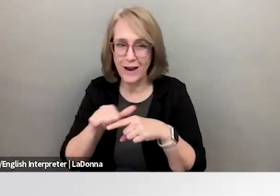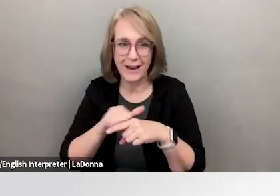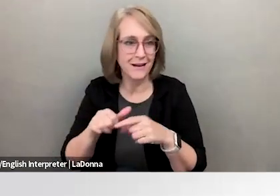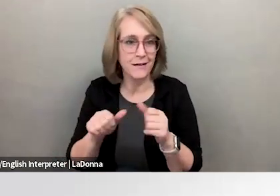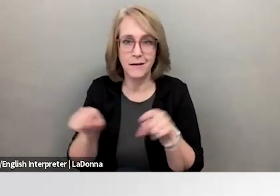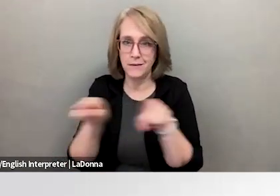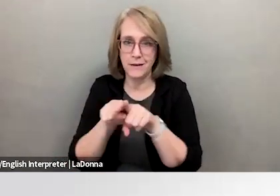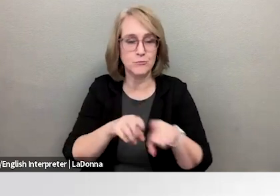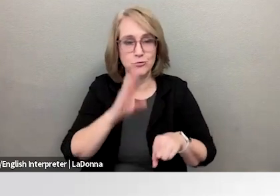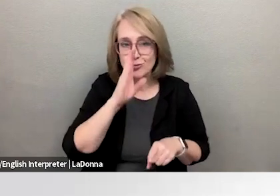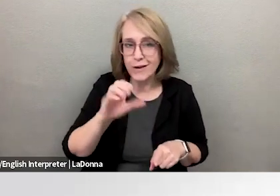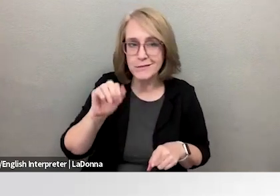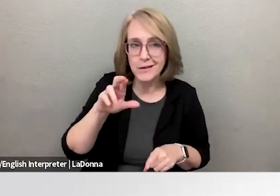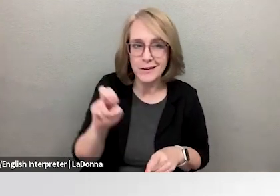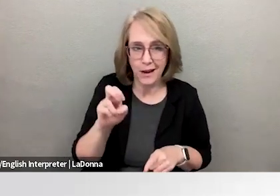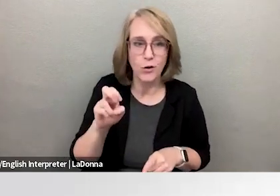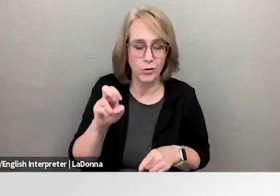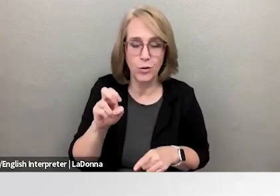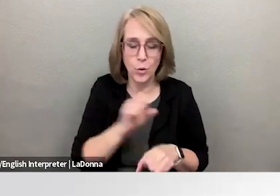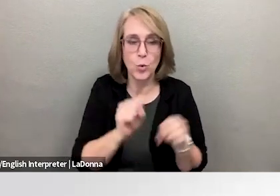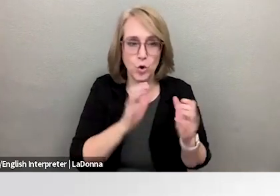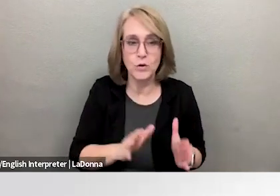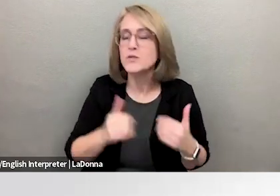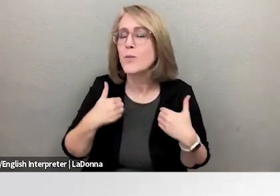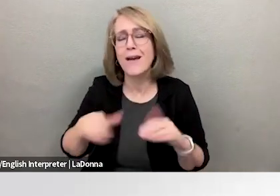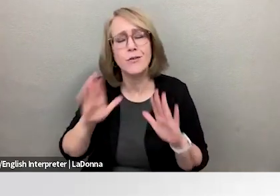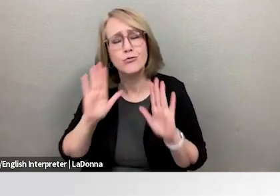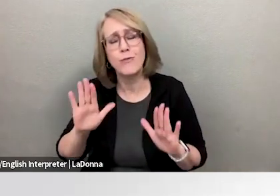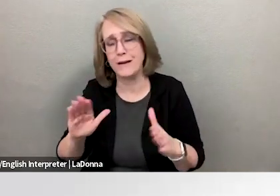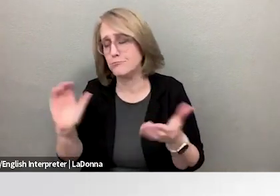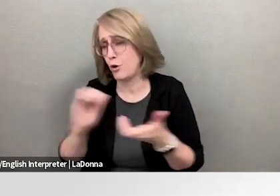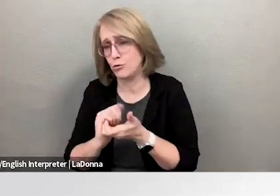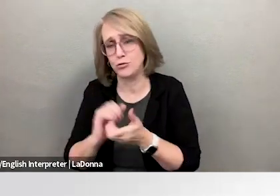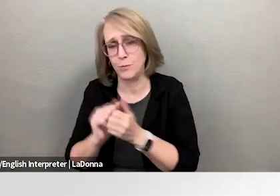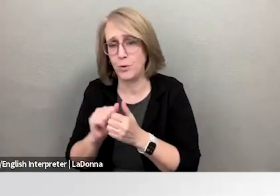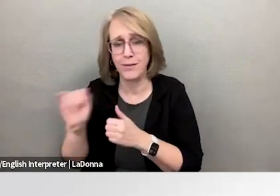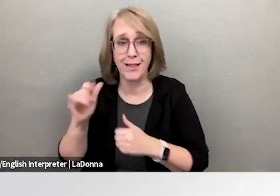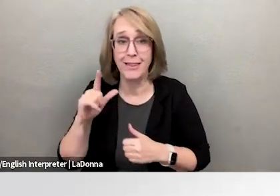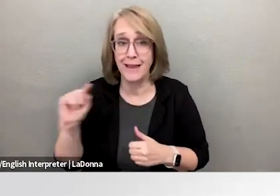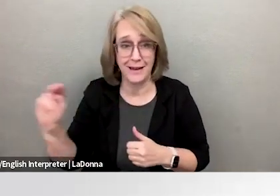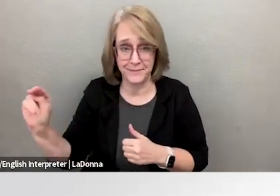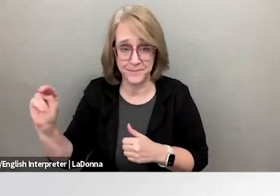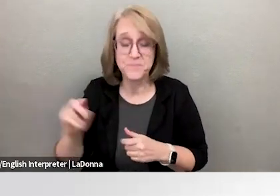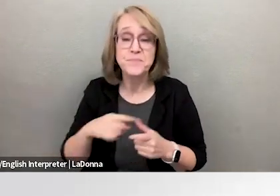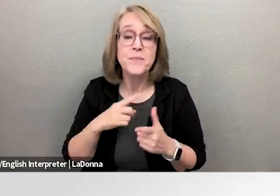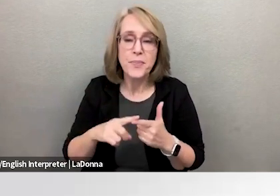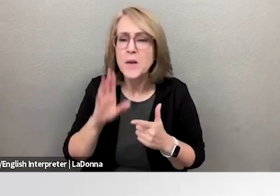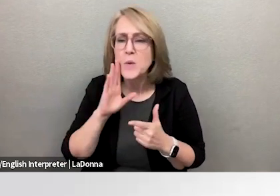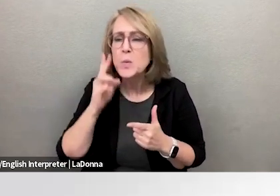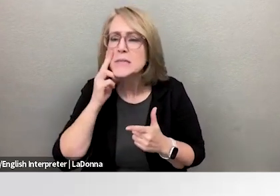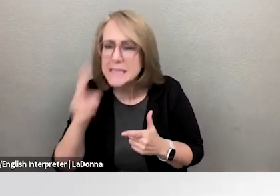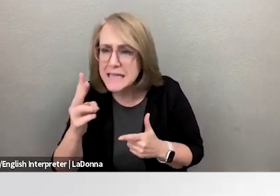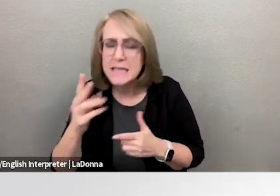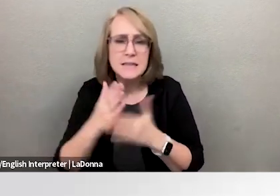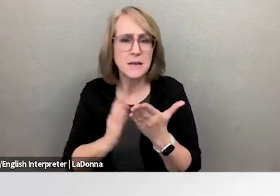So, so we have that great partnership. And then as I move forward, you're going to see a lot of